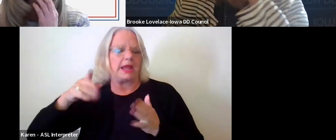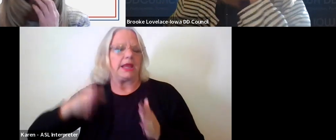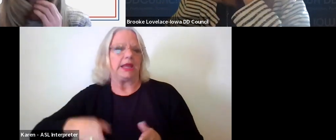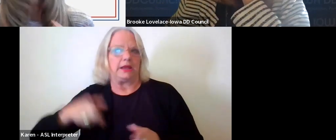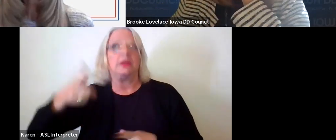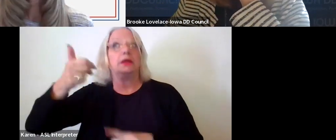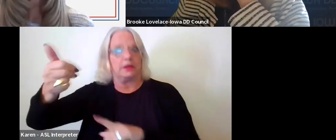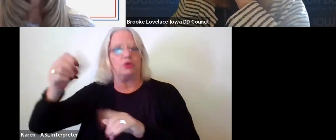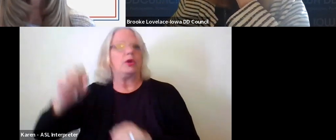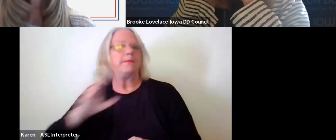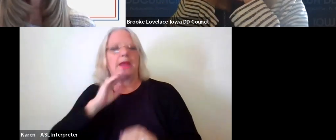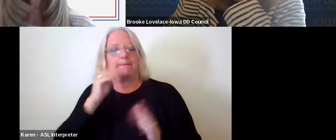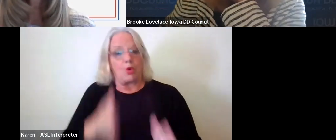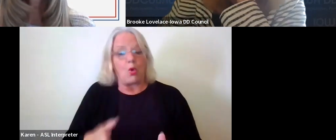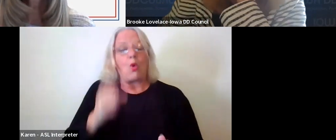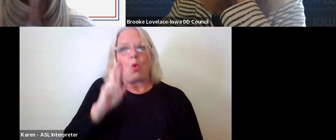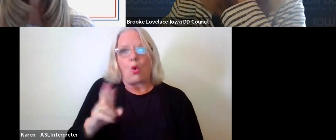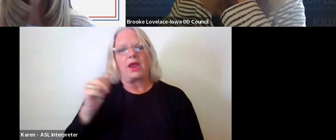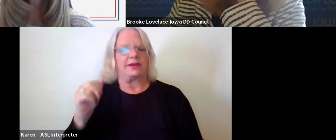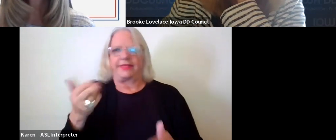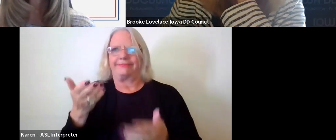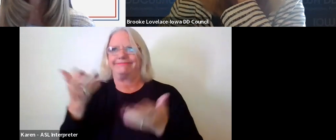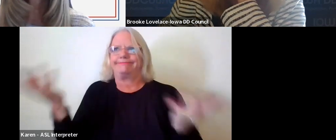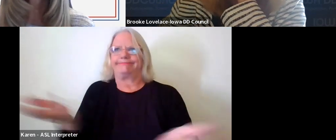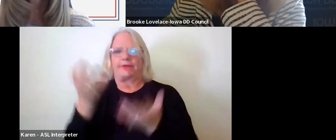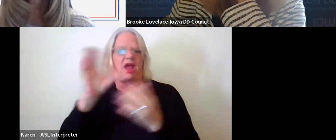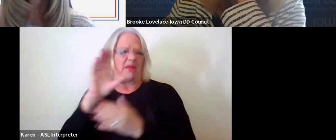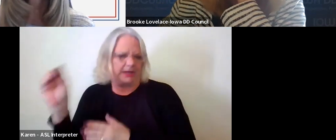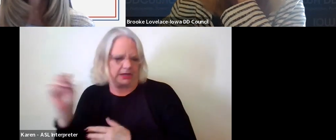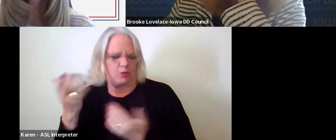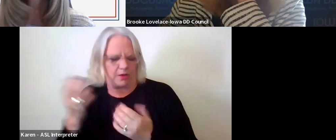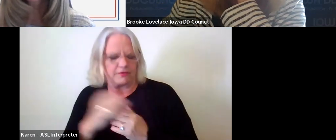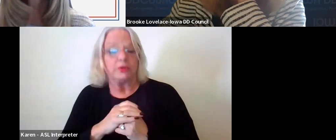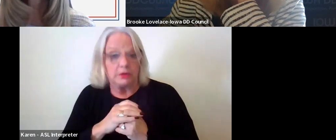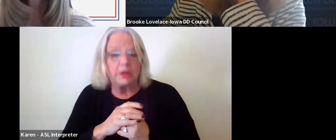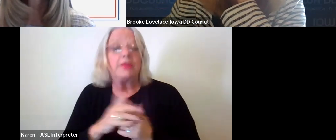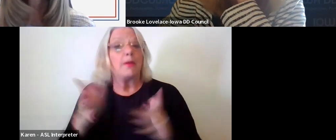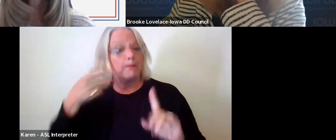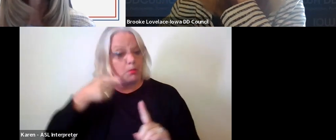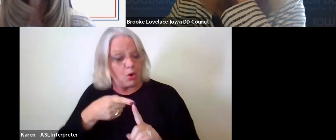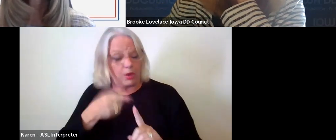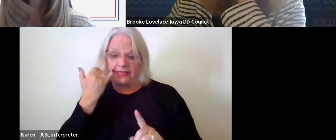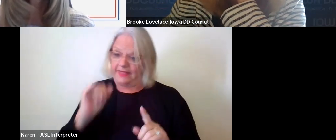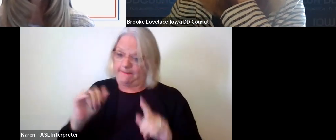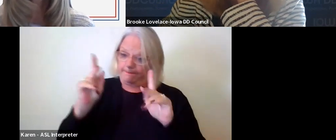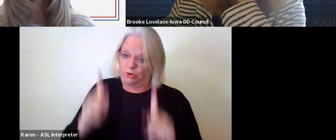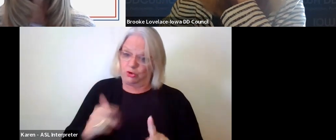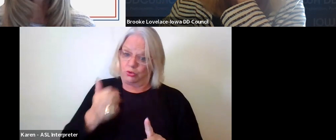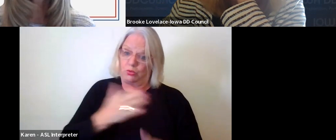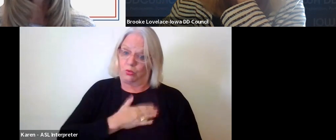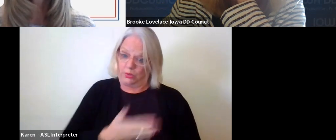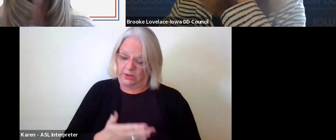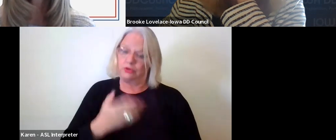entity. So just remember that phrase, is willing or able to act as an authorized individual. So